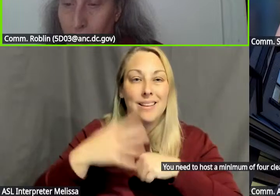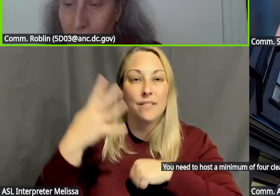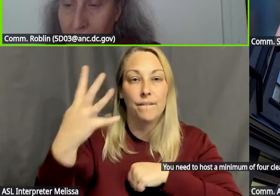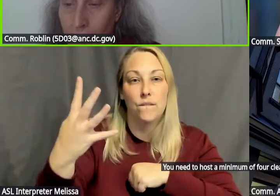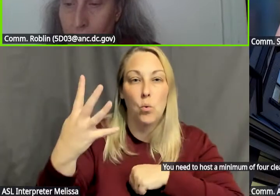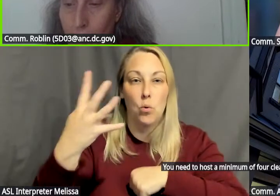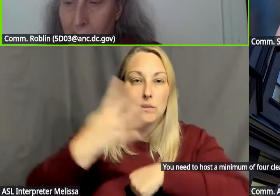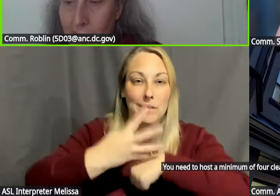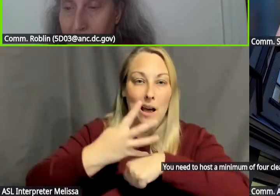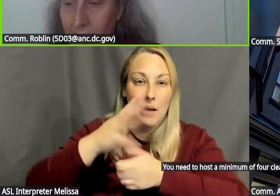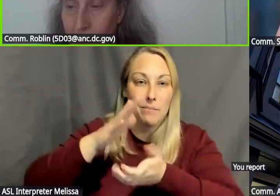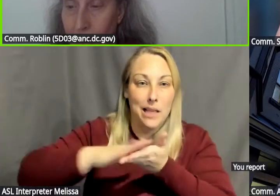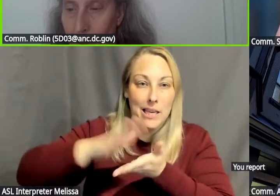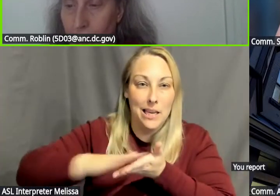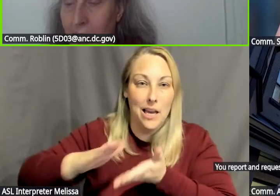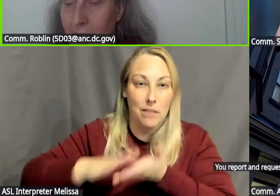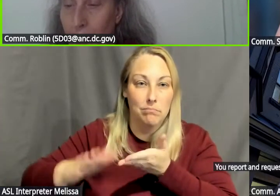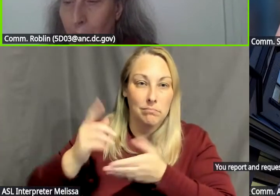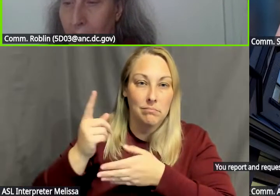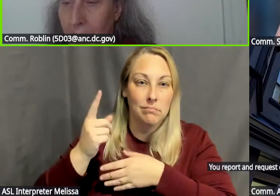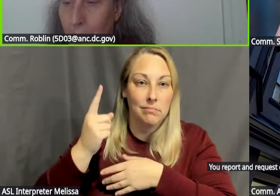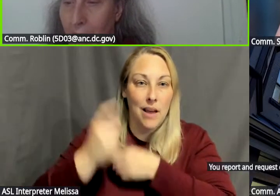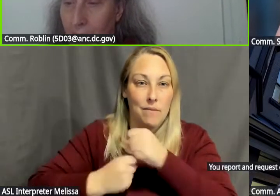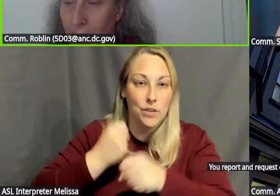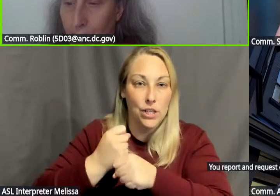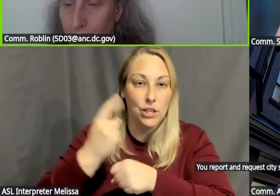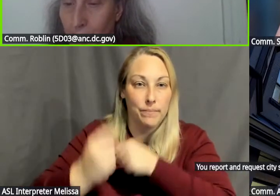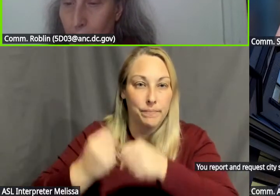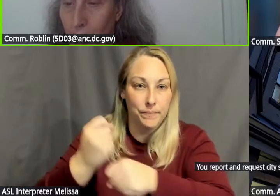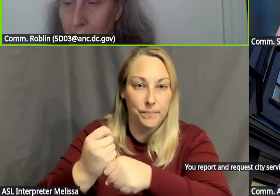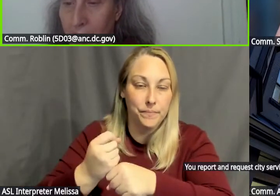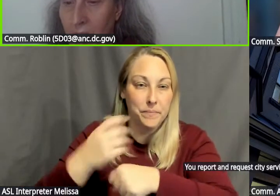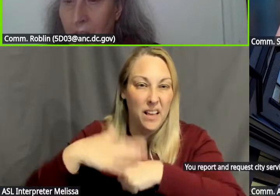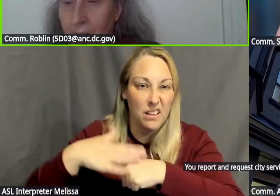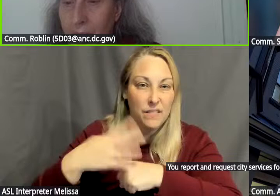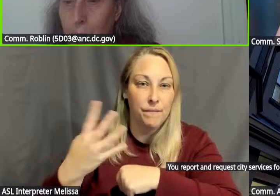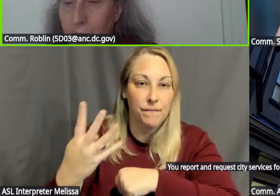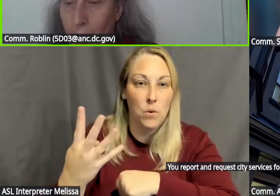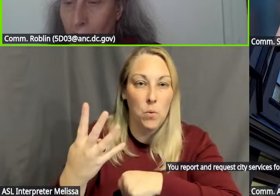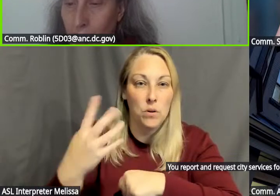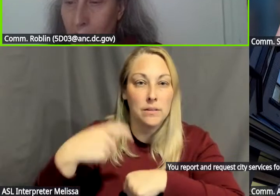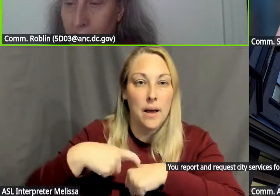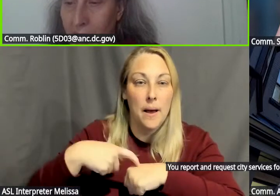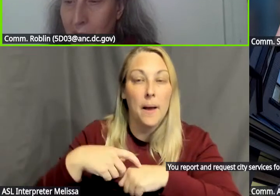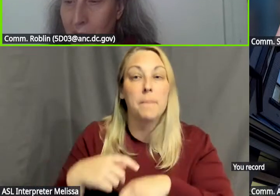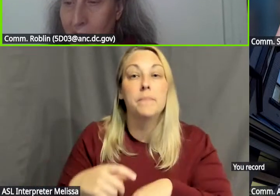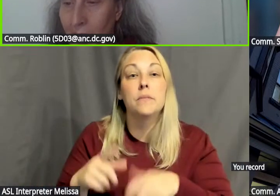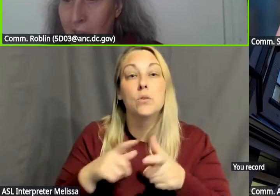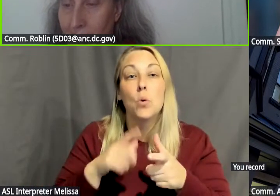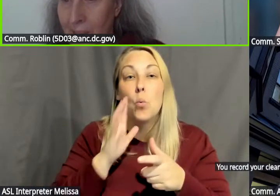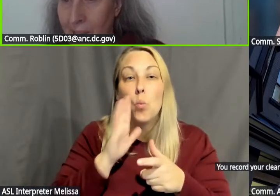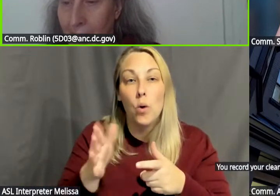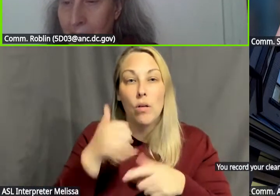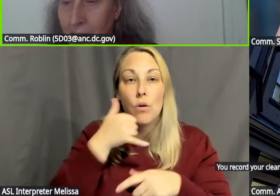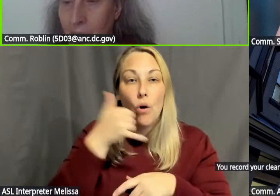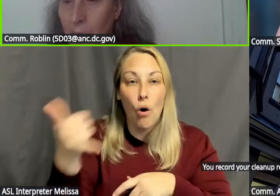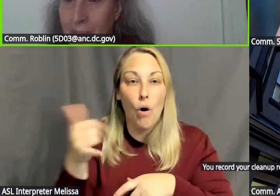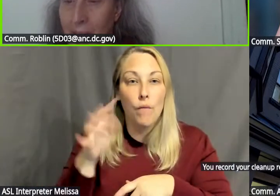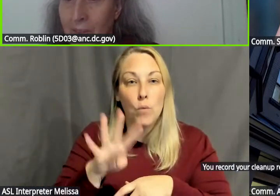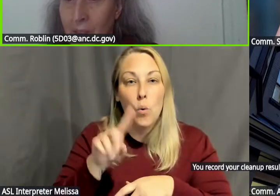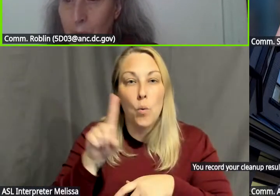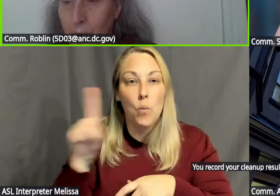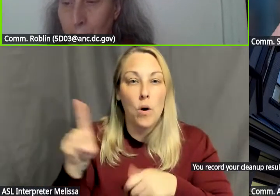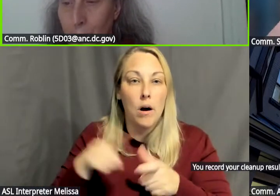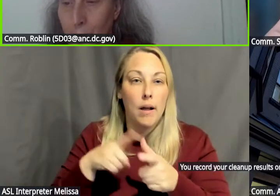report and request city services for it by calling 311. You record your cleanup results online, and you maintain